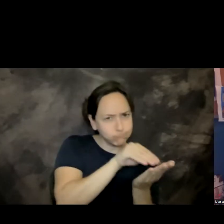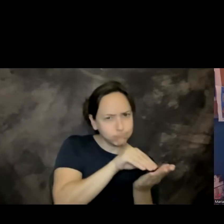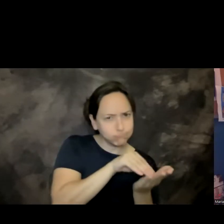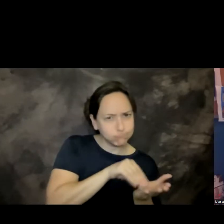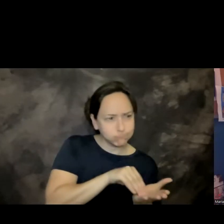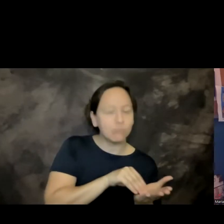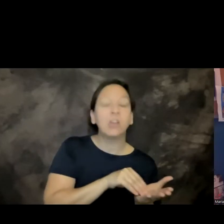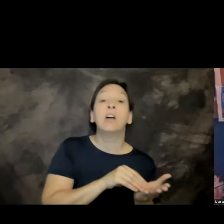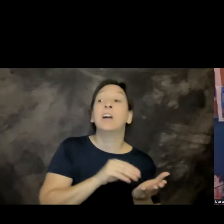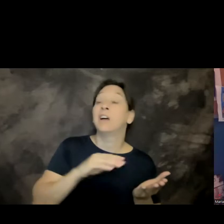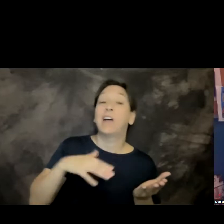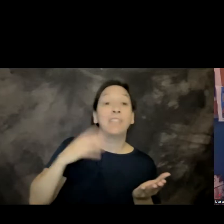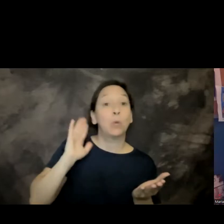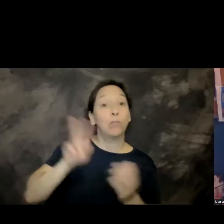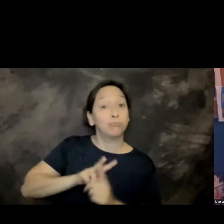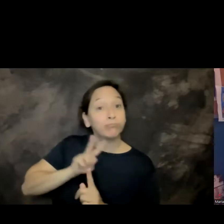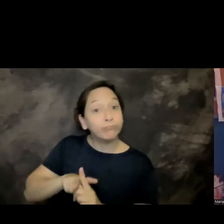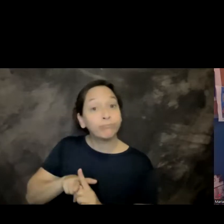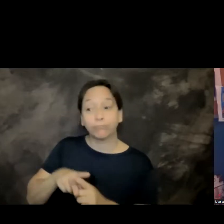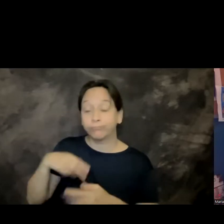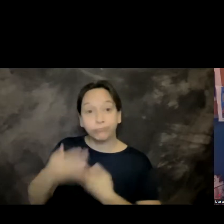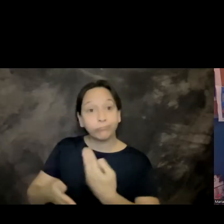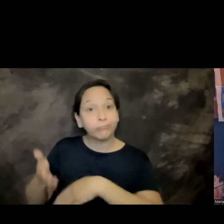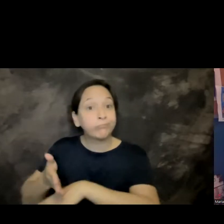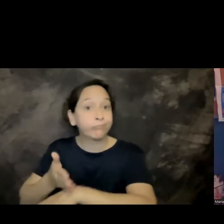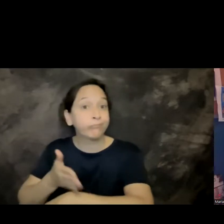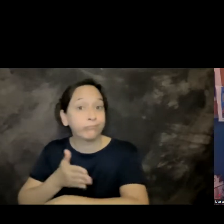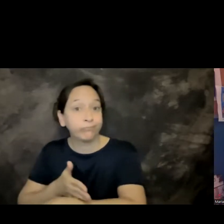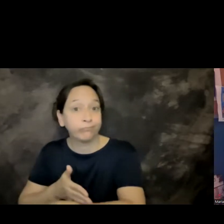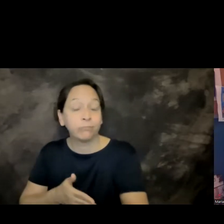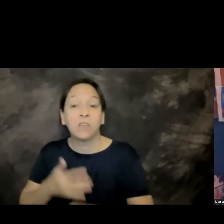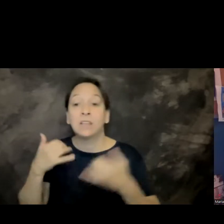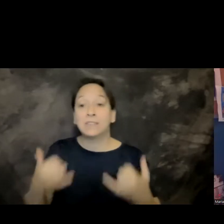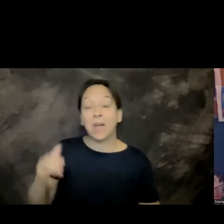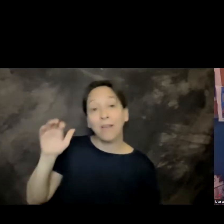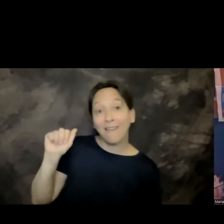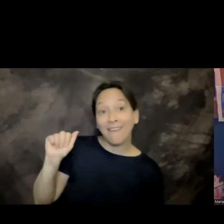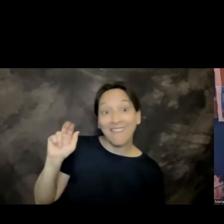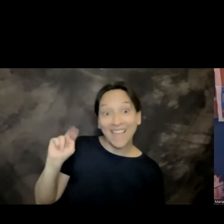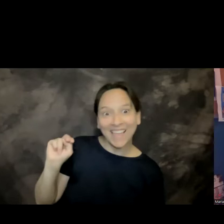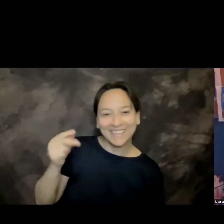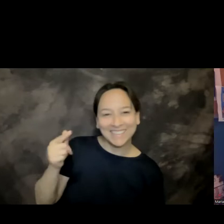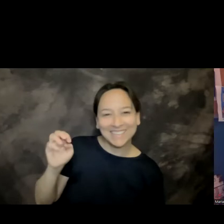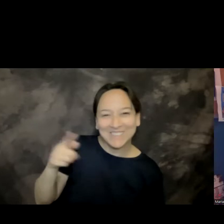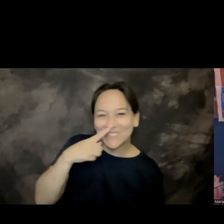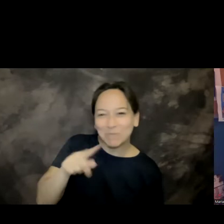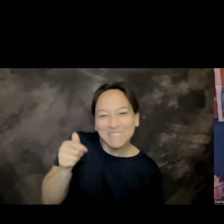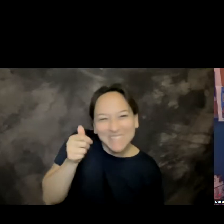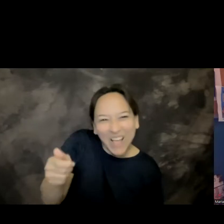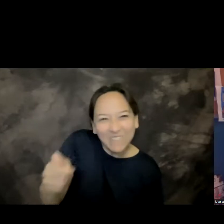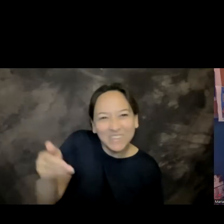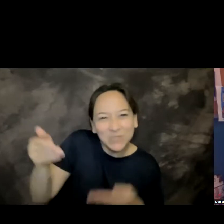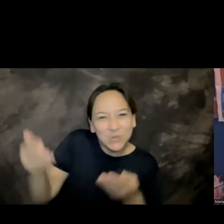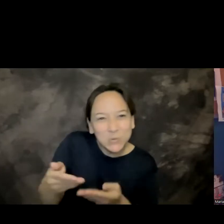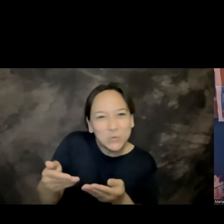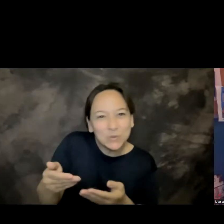to implement whatever is best for community. So, Angel, if you can do a quick introduction and then walk us through what